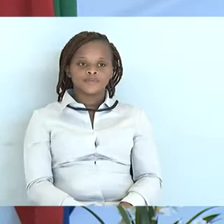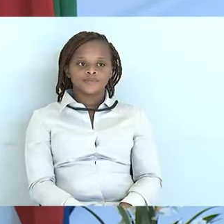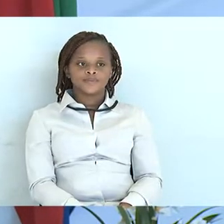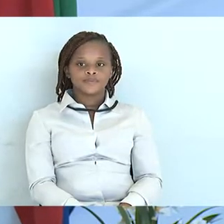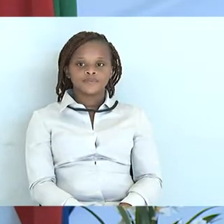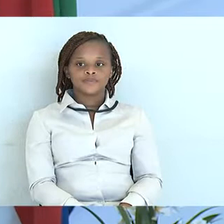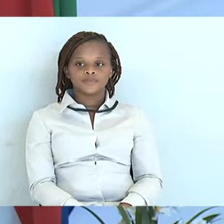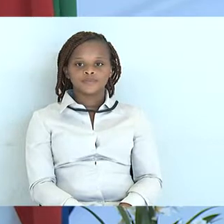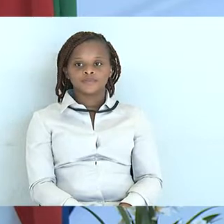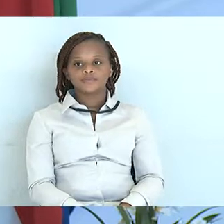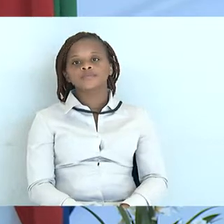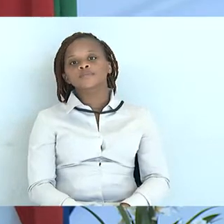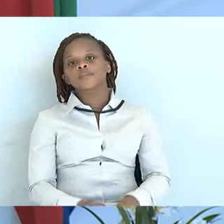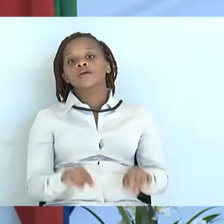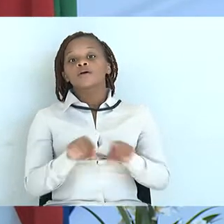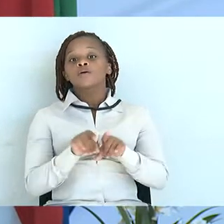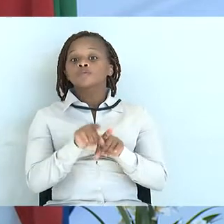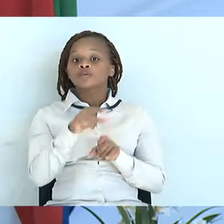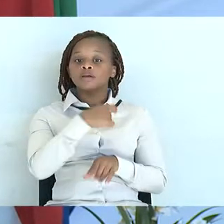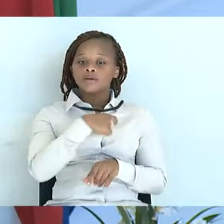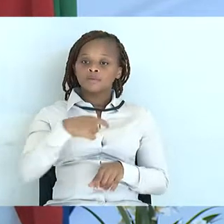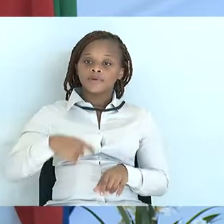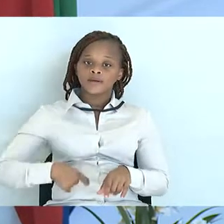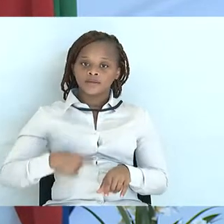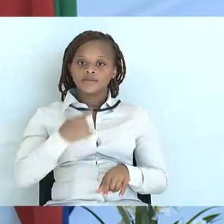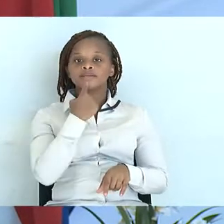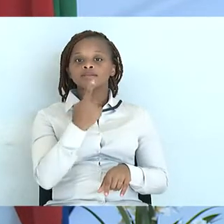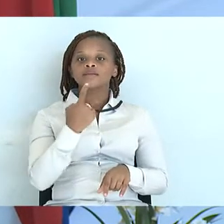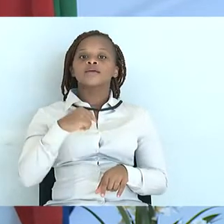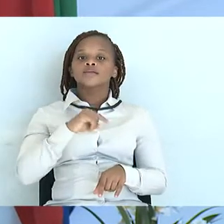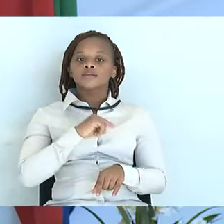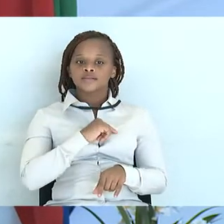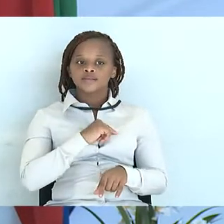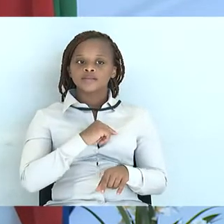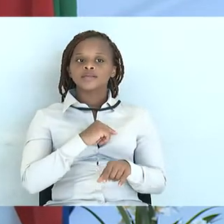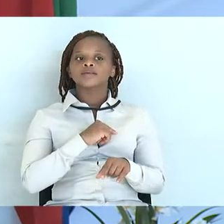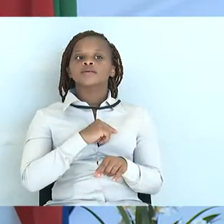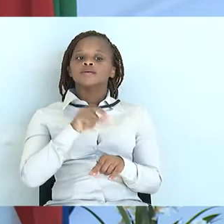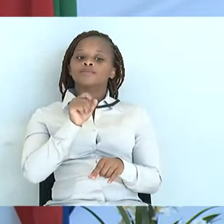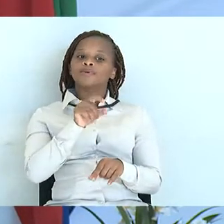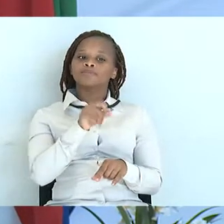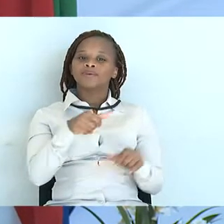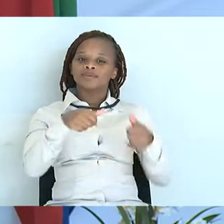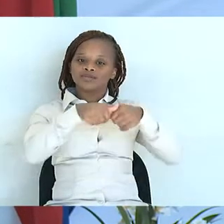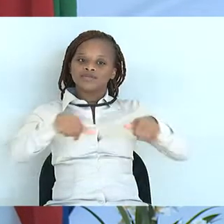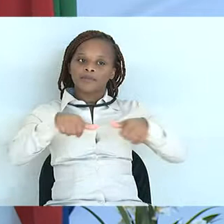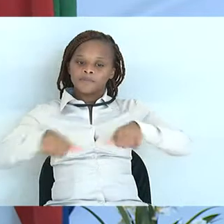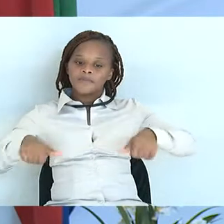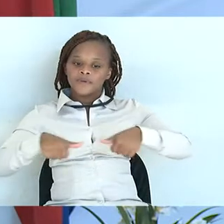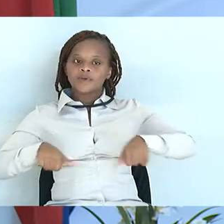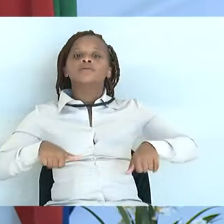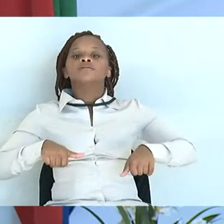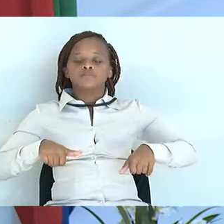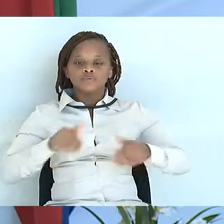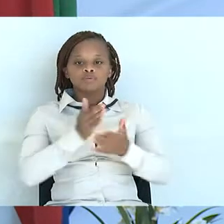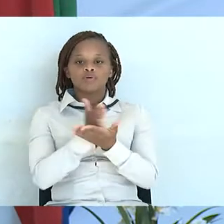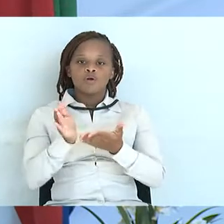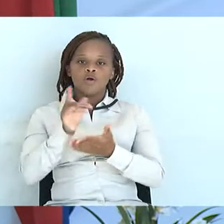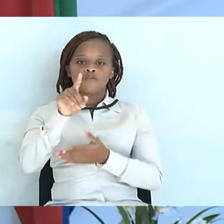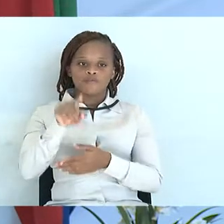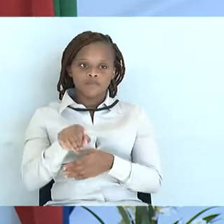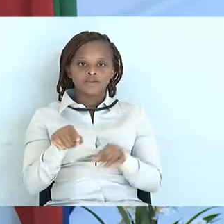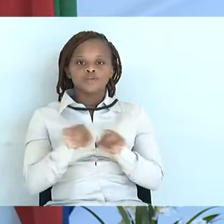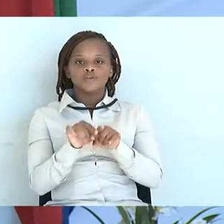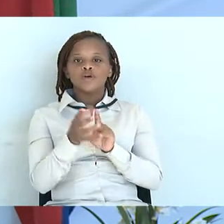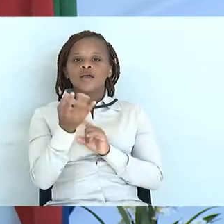And also, President said we must cut red tape and roll out red carpet for investors.